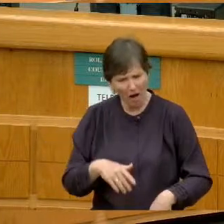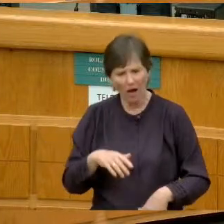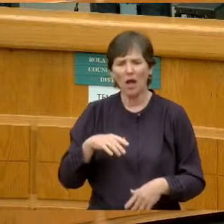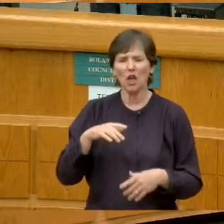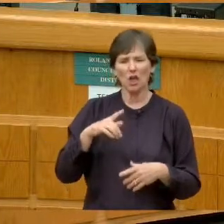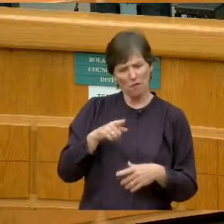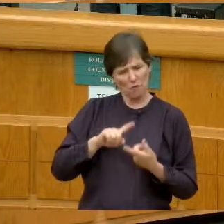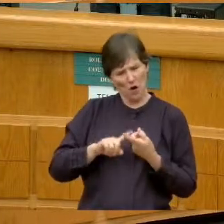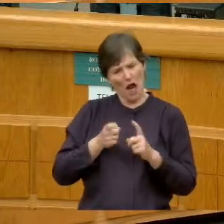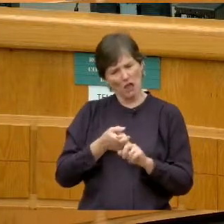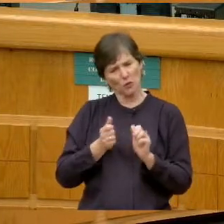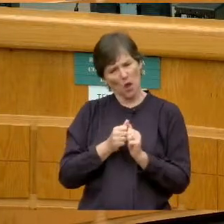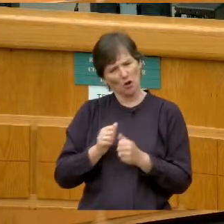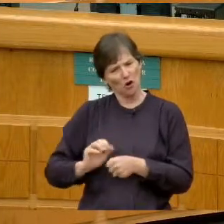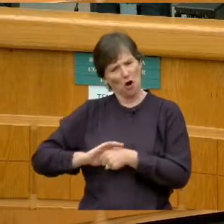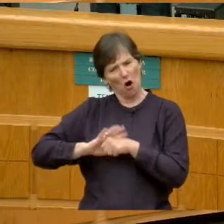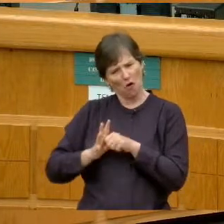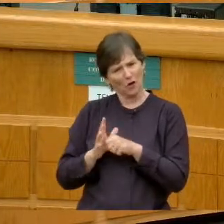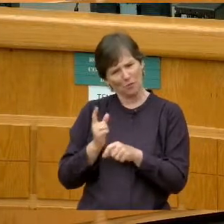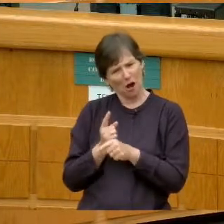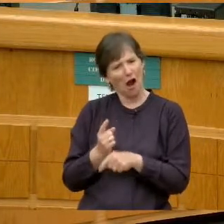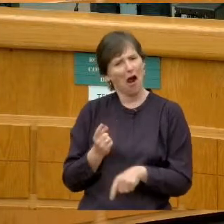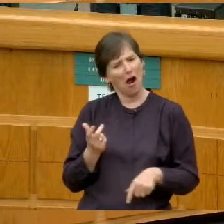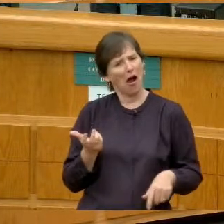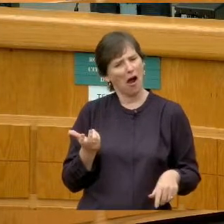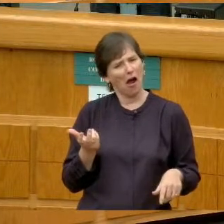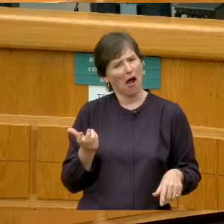now. I have found so many